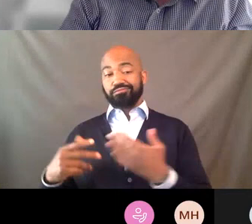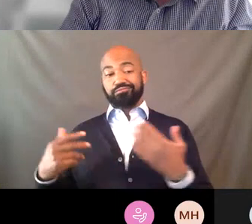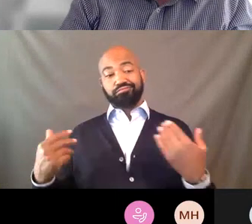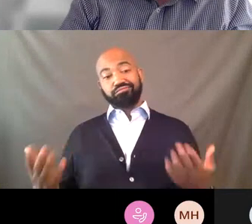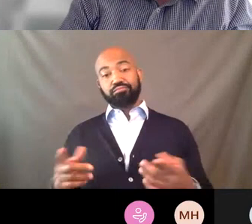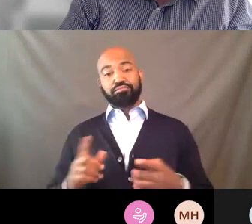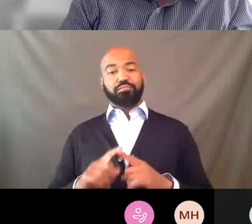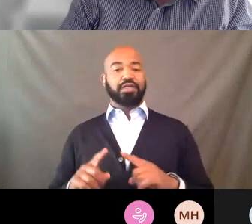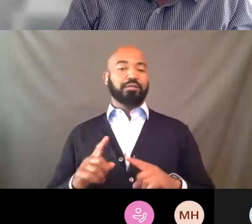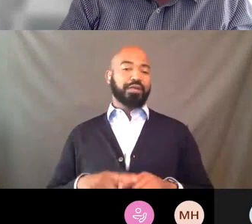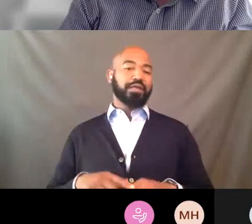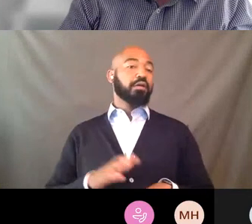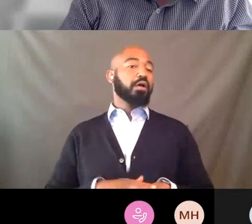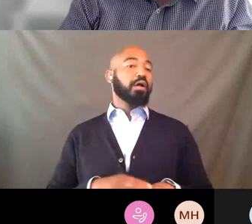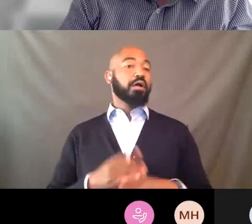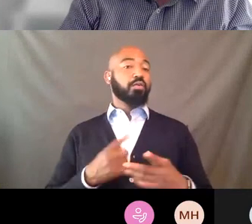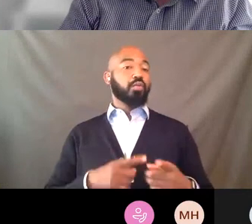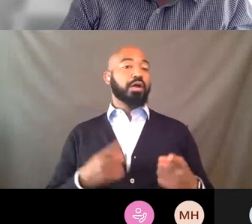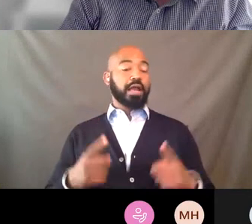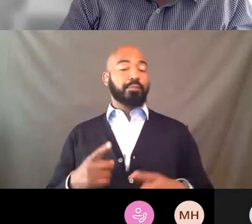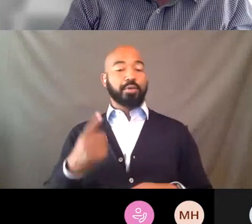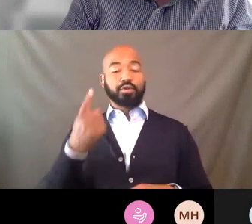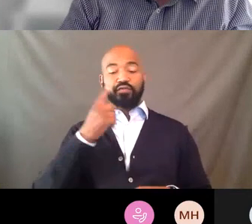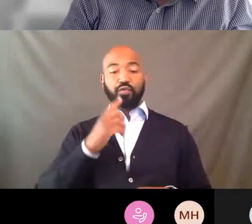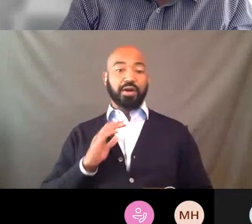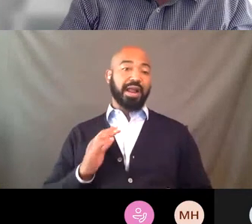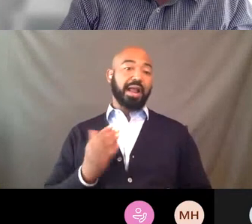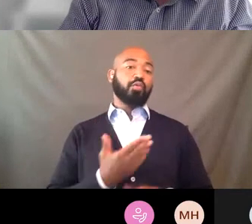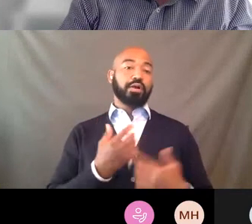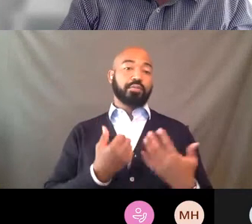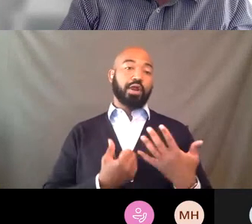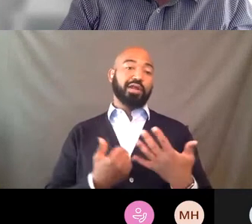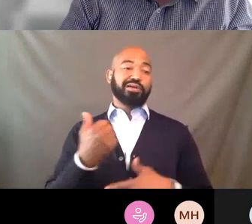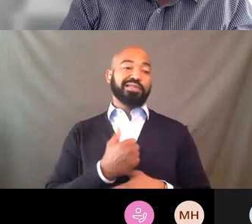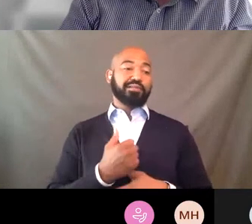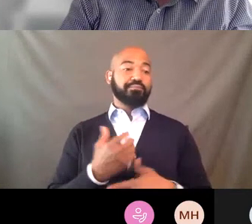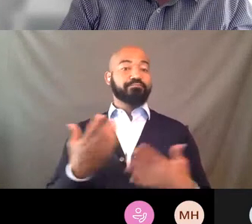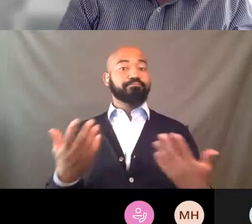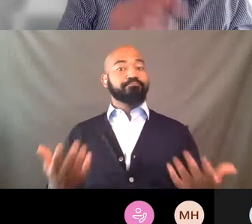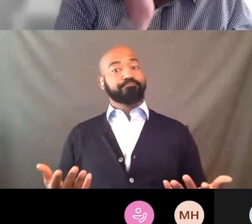where it lands on the group's priority. So yeah.